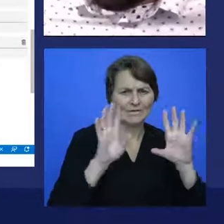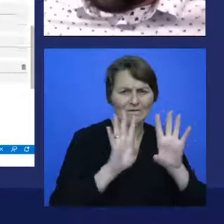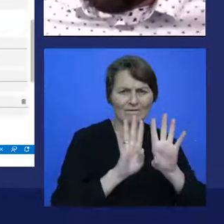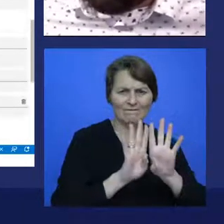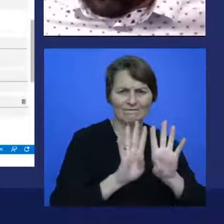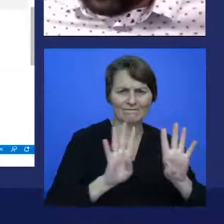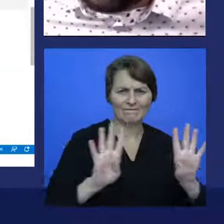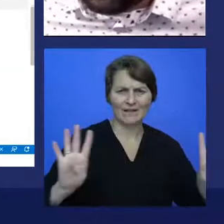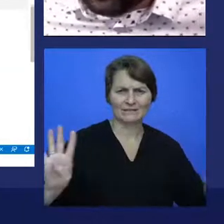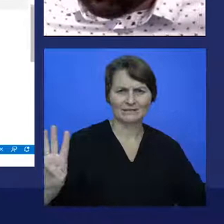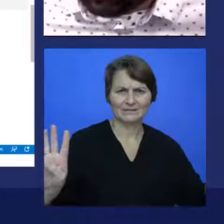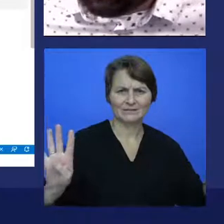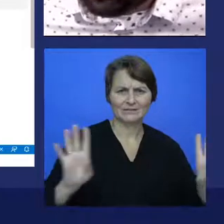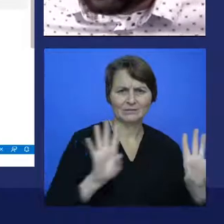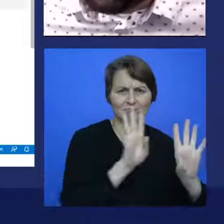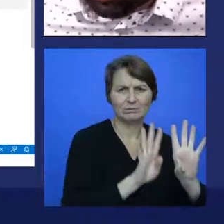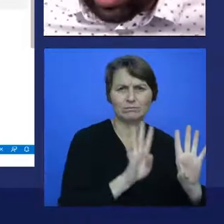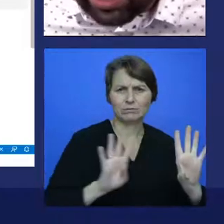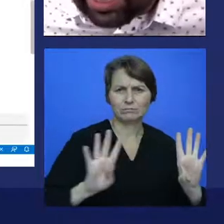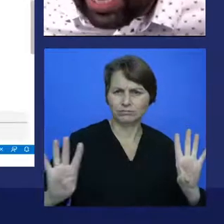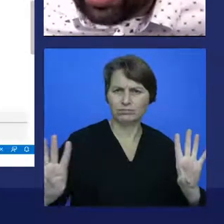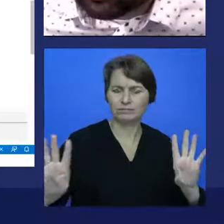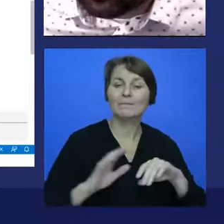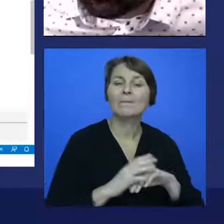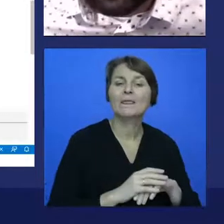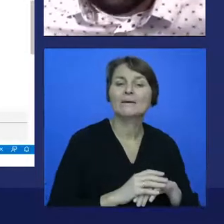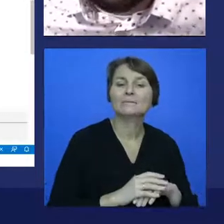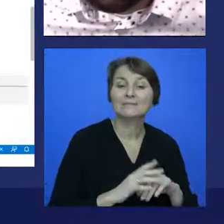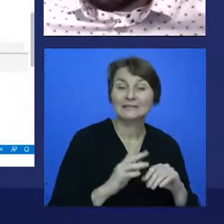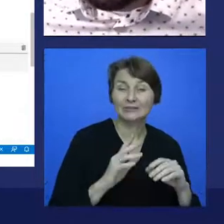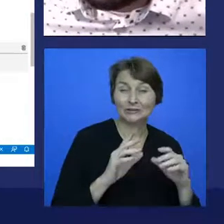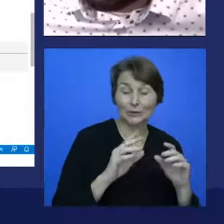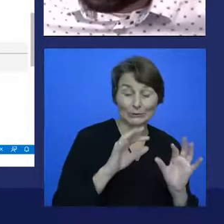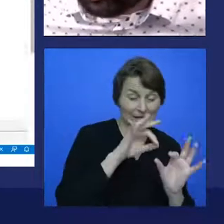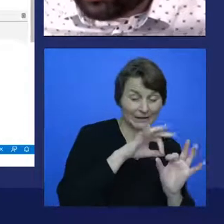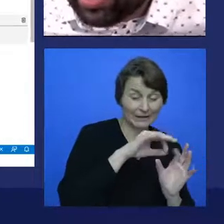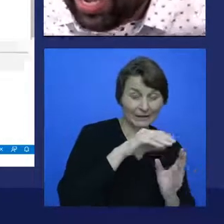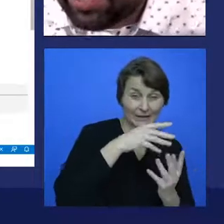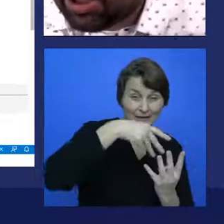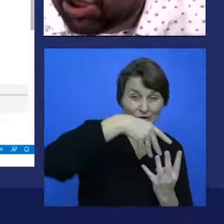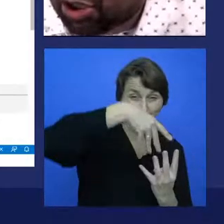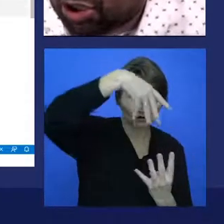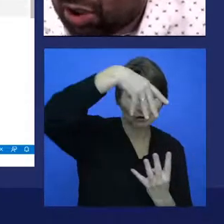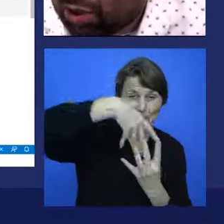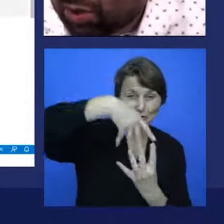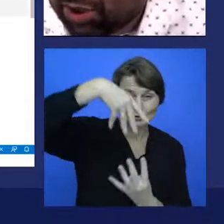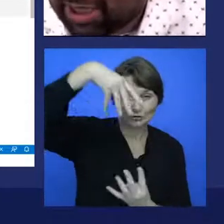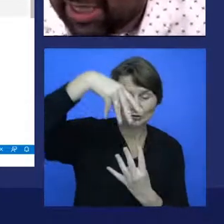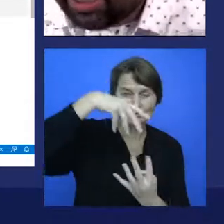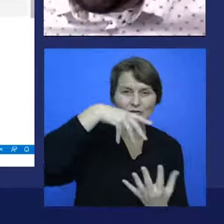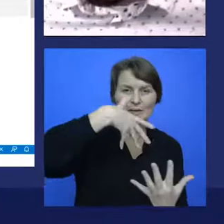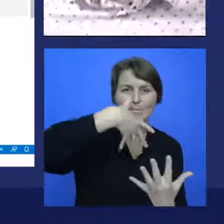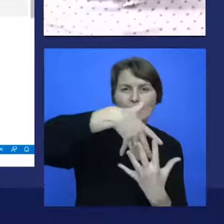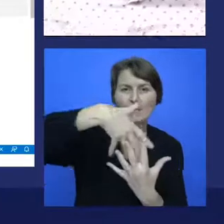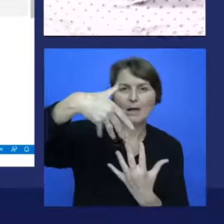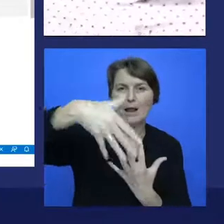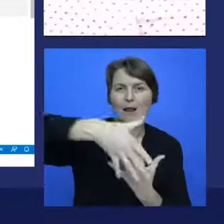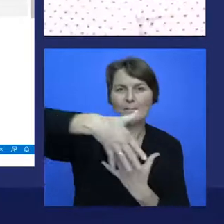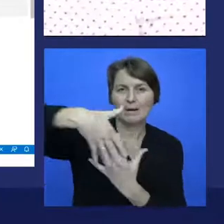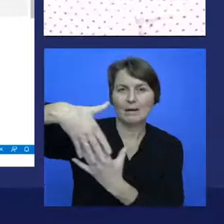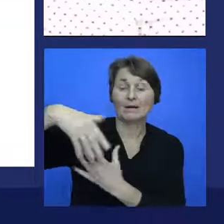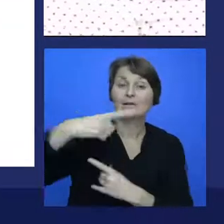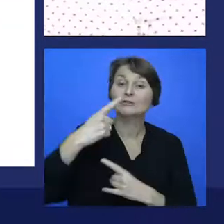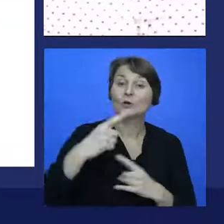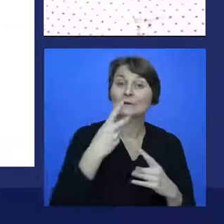Notice that with the fence, it's able to find exactly where the things are going on. And I just chose these numbers,